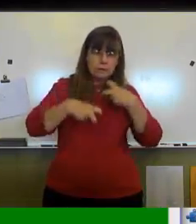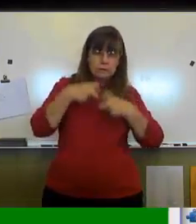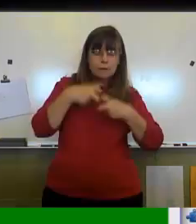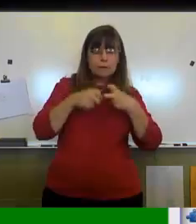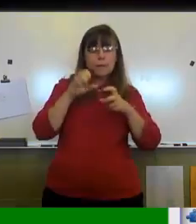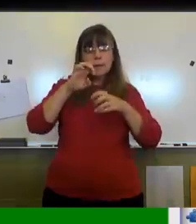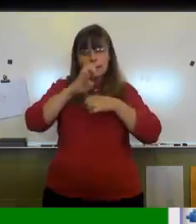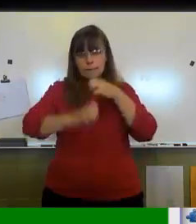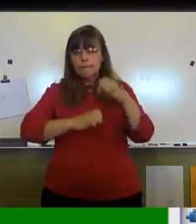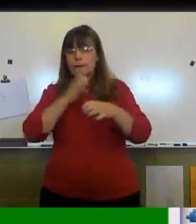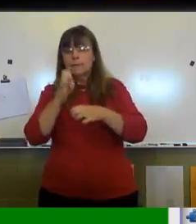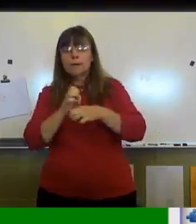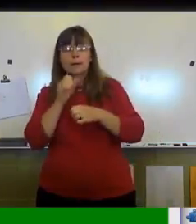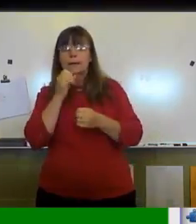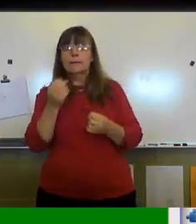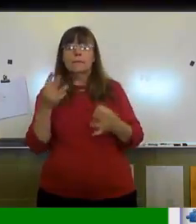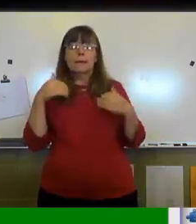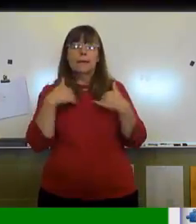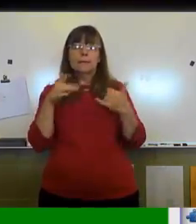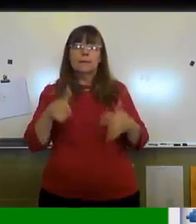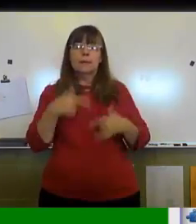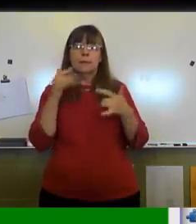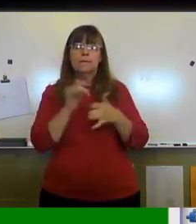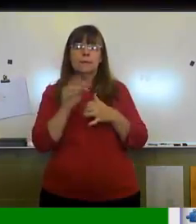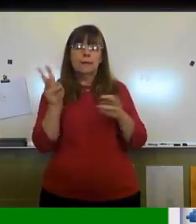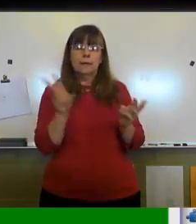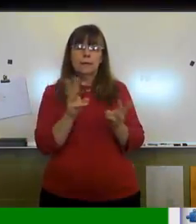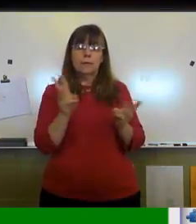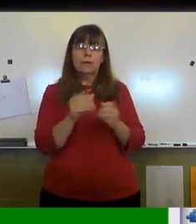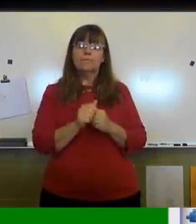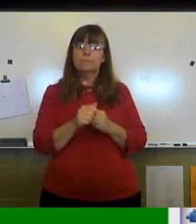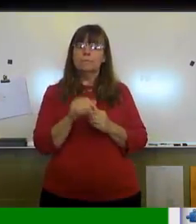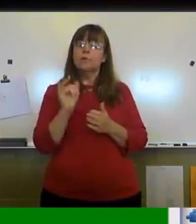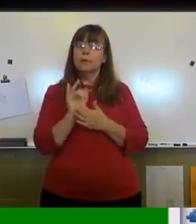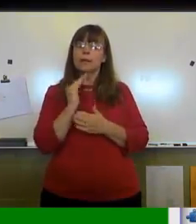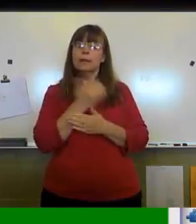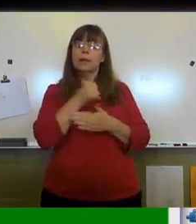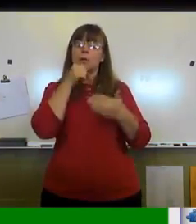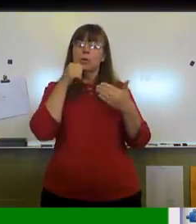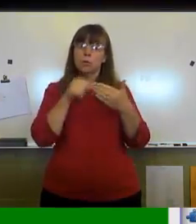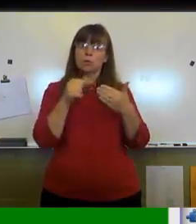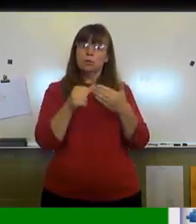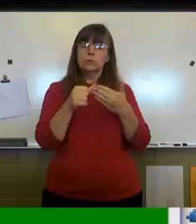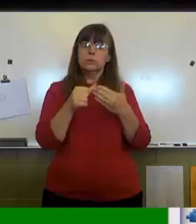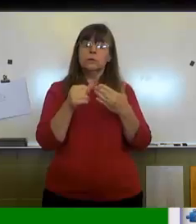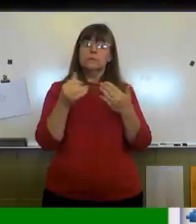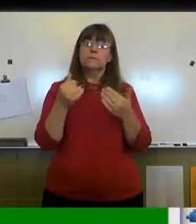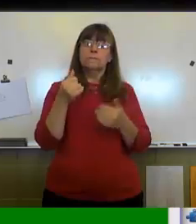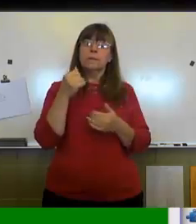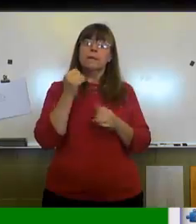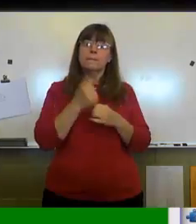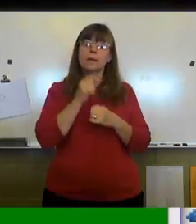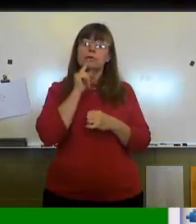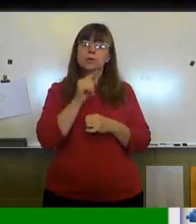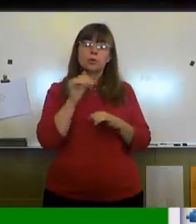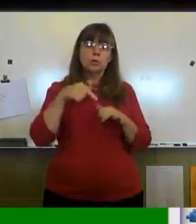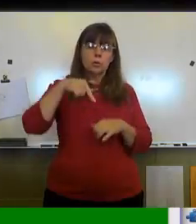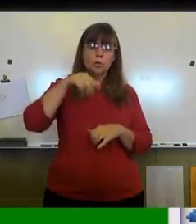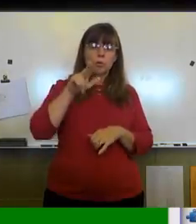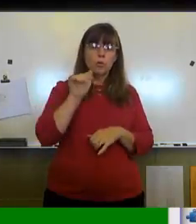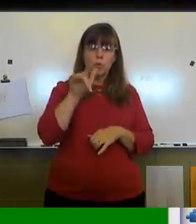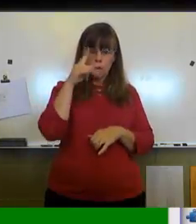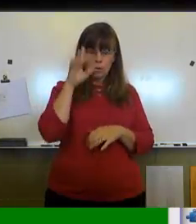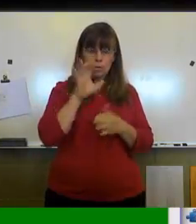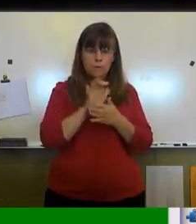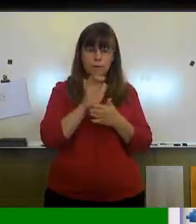live in that kind of weather. All right, so that's our notes, and make sure you do your QUOC for